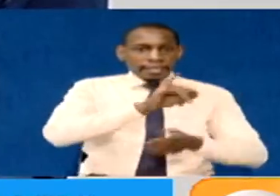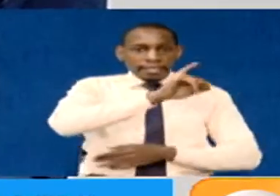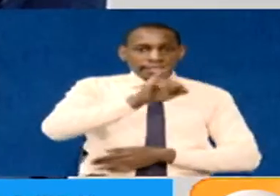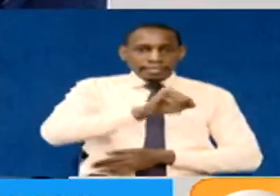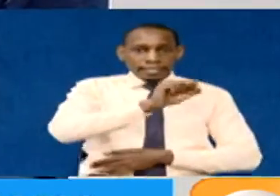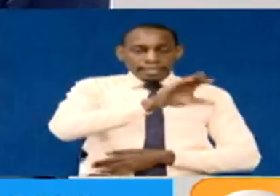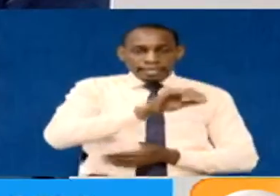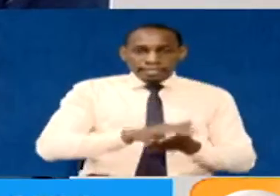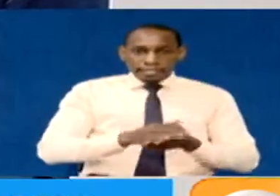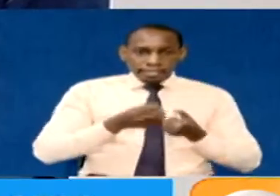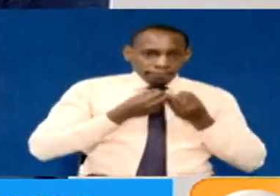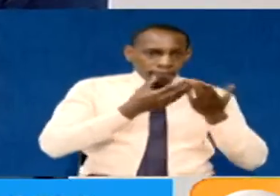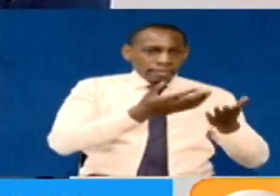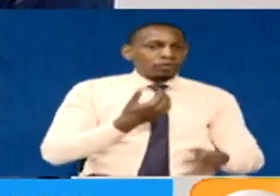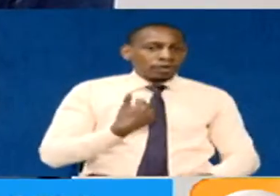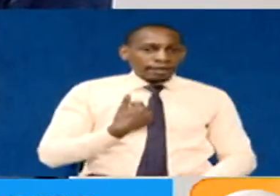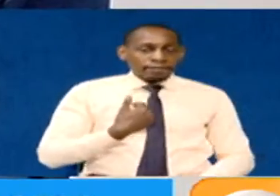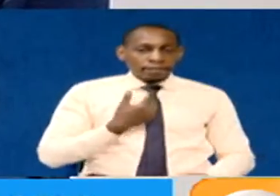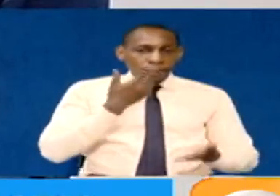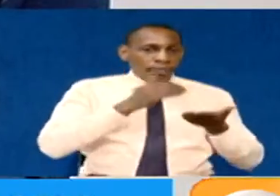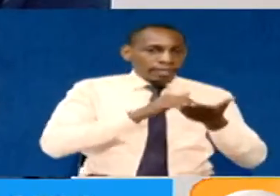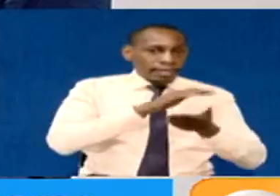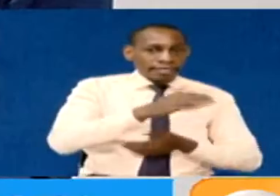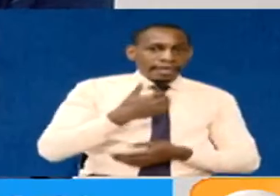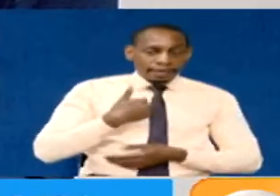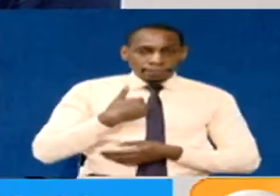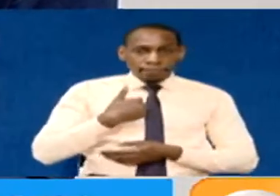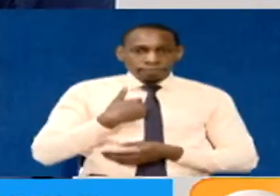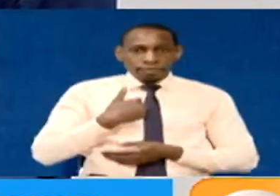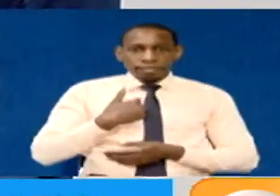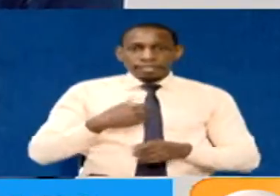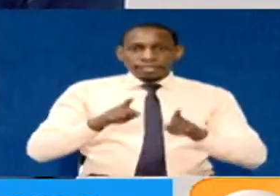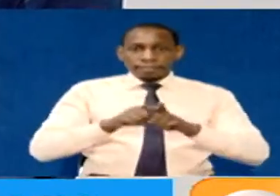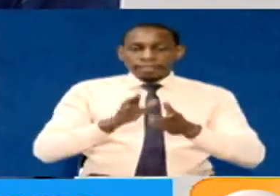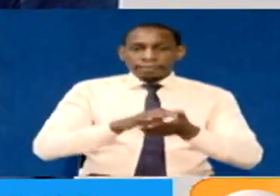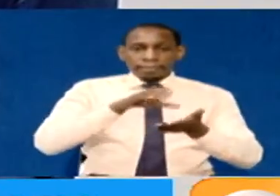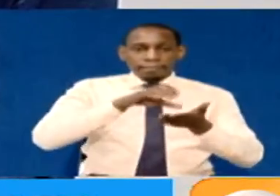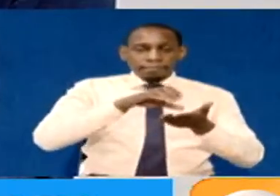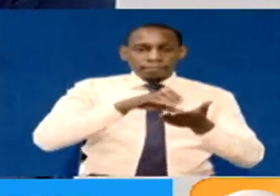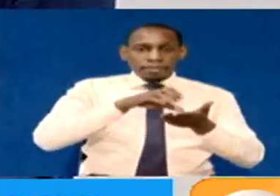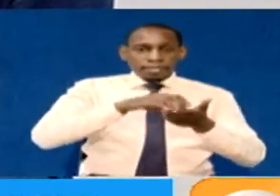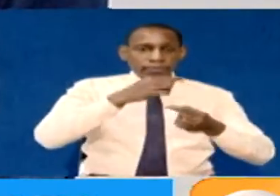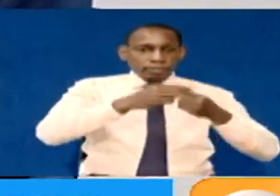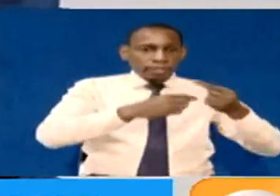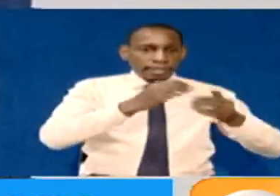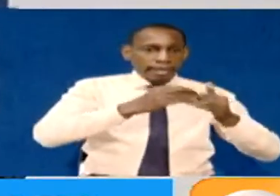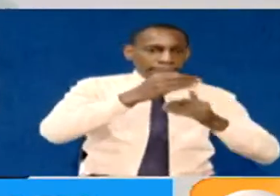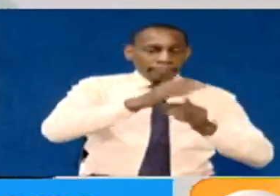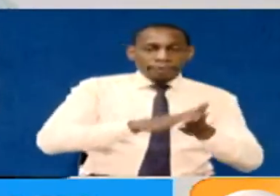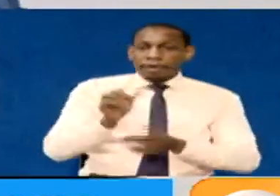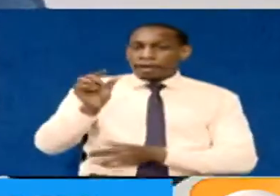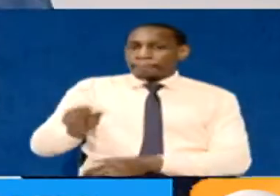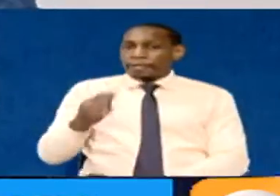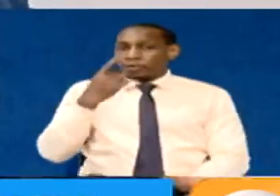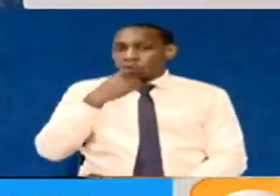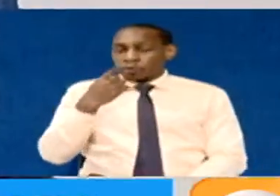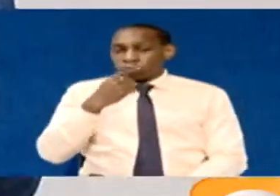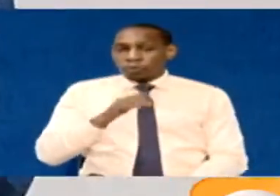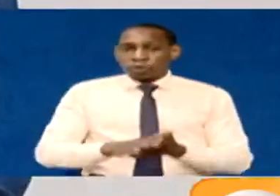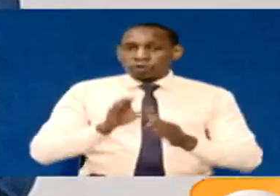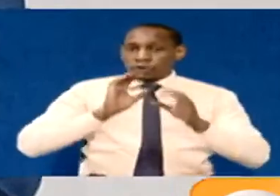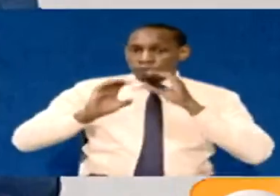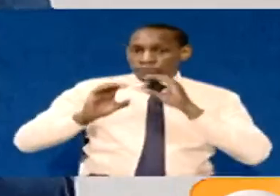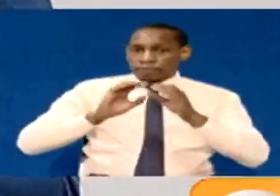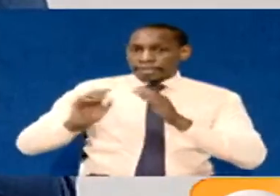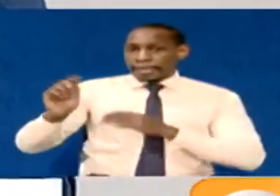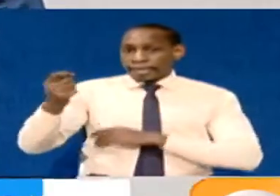that information, memo, whatever from the president, this is how this thing is moving forward? Because who is that person who is going to communicate